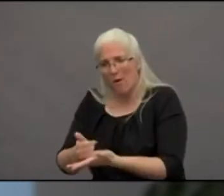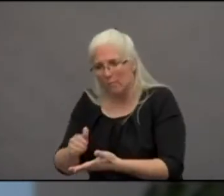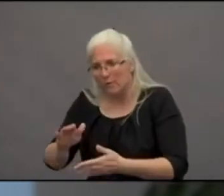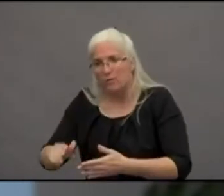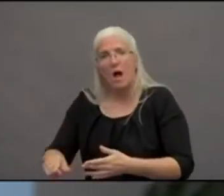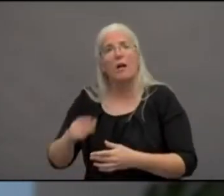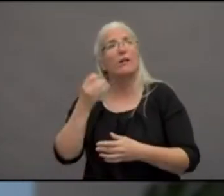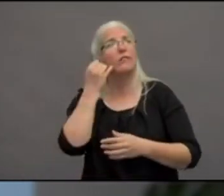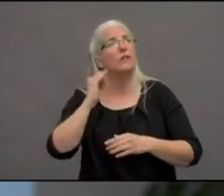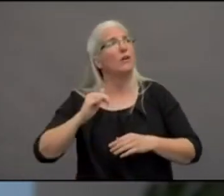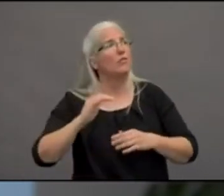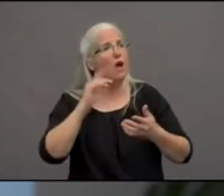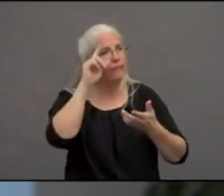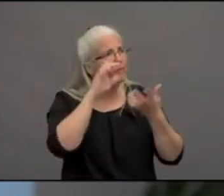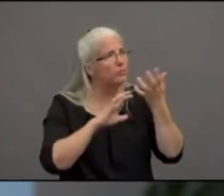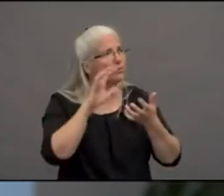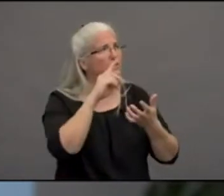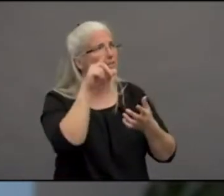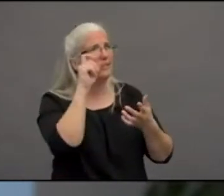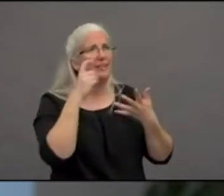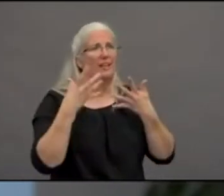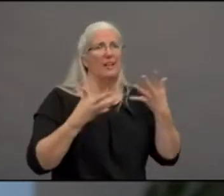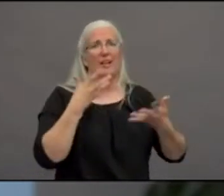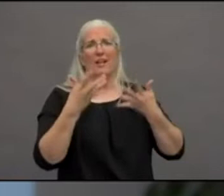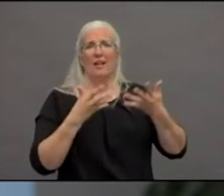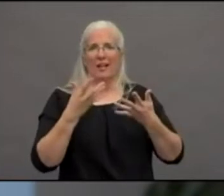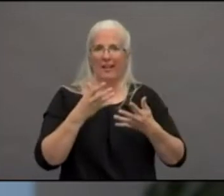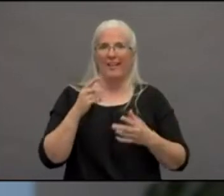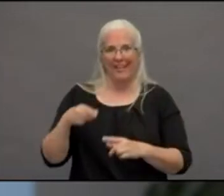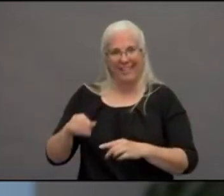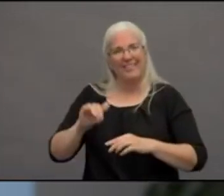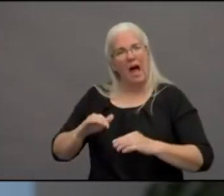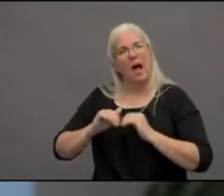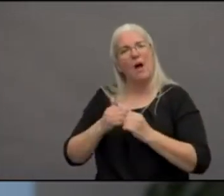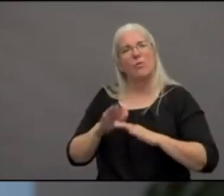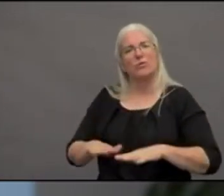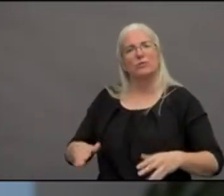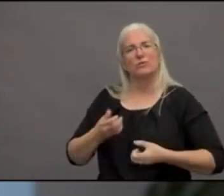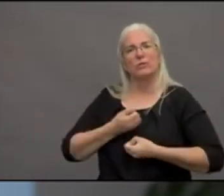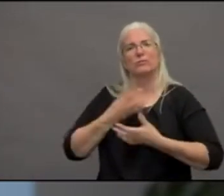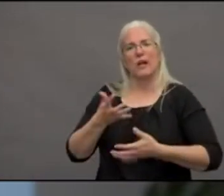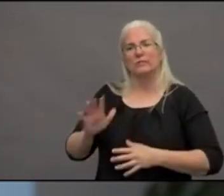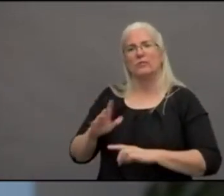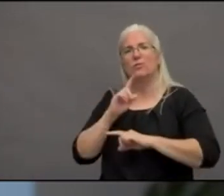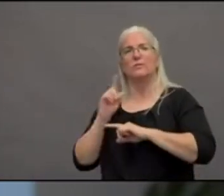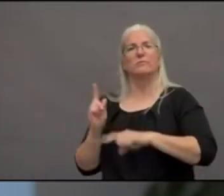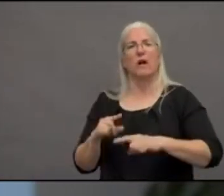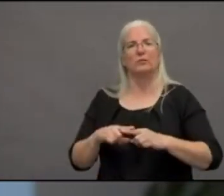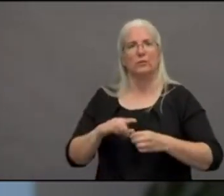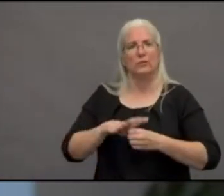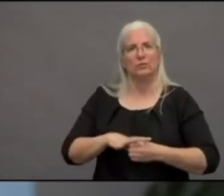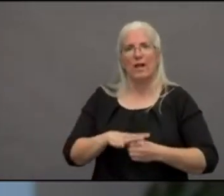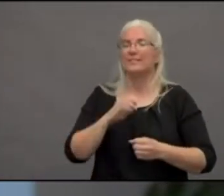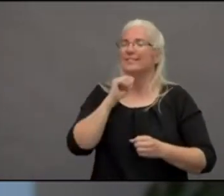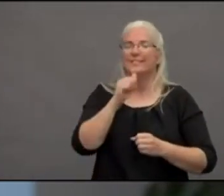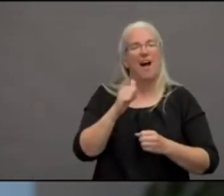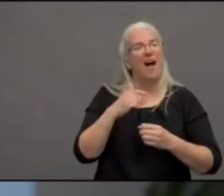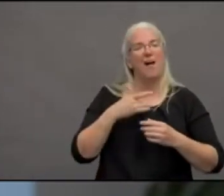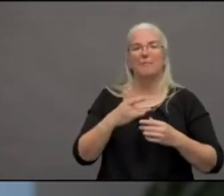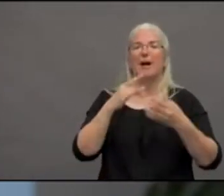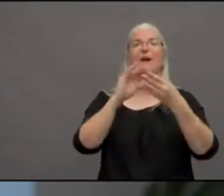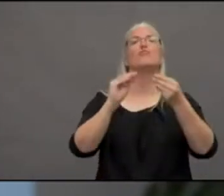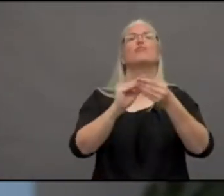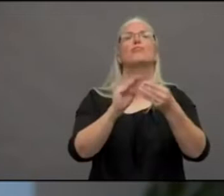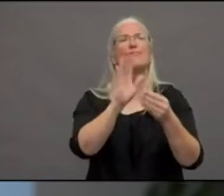happening. Children express their feelings often not so much with words, but with behaviors. And often we'll see a little bit of fussiness,